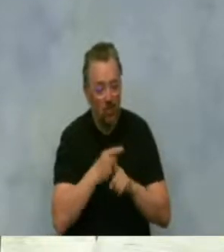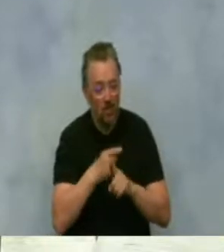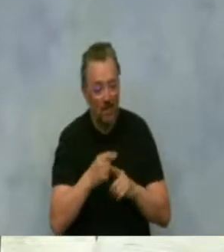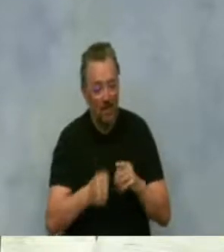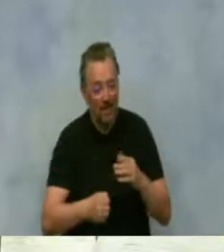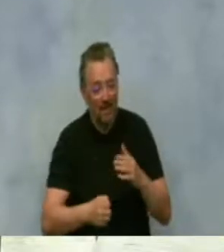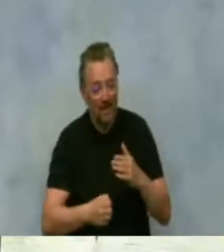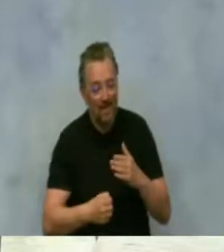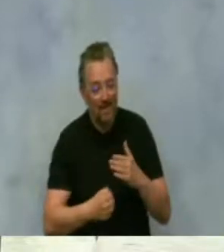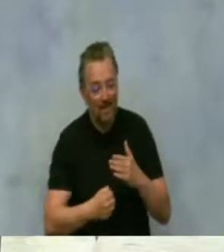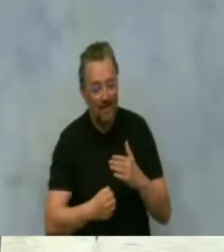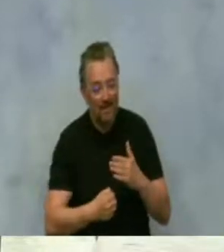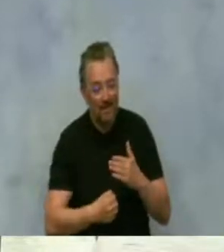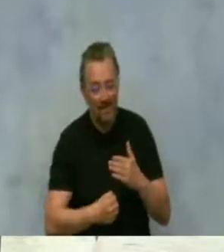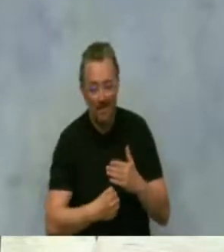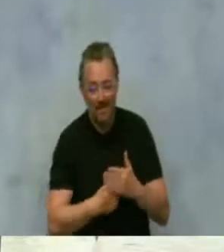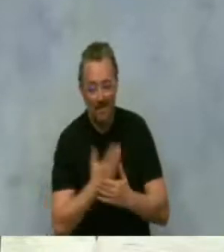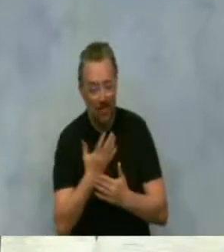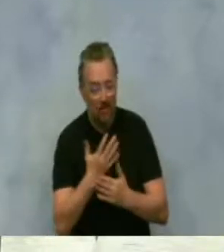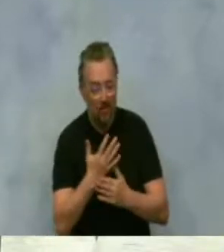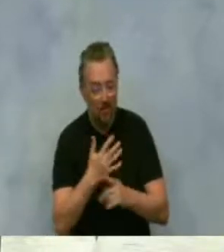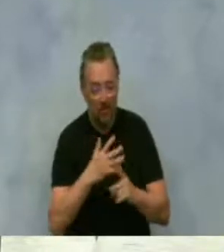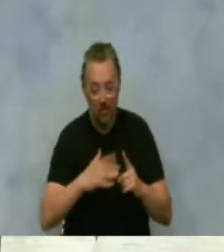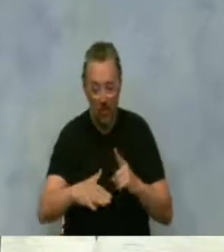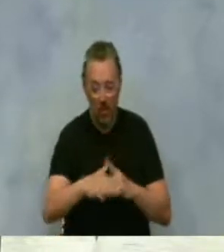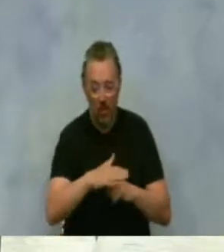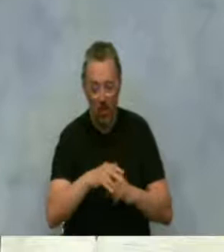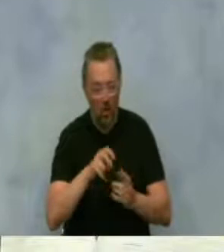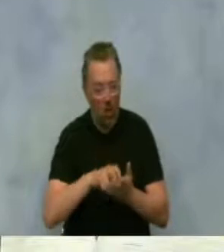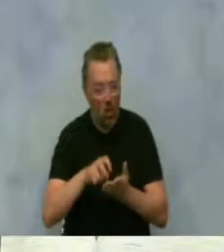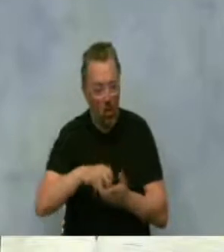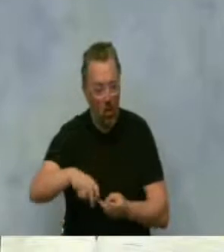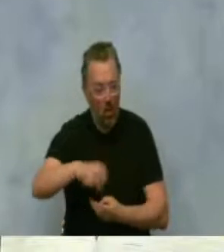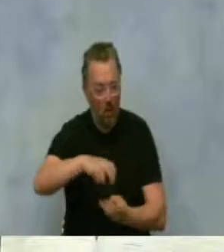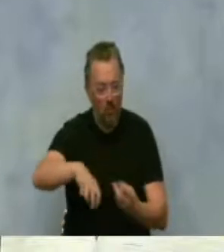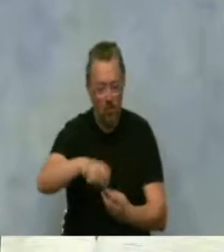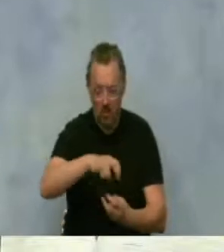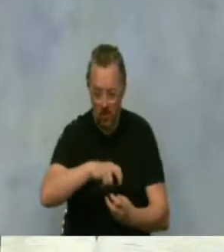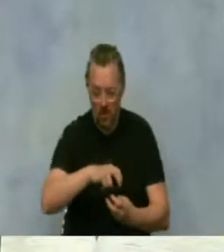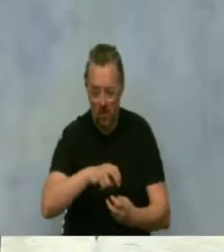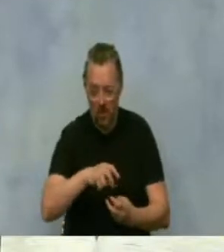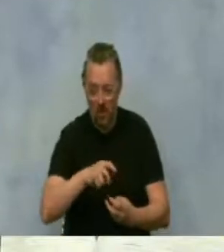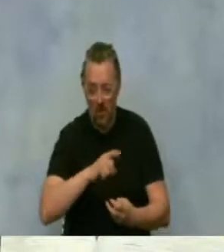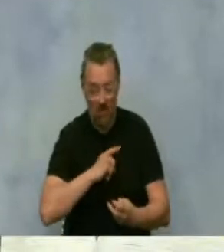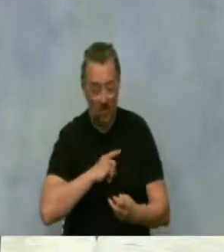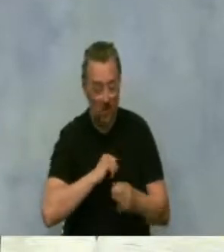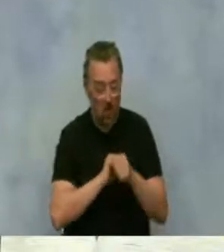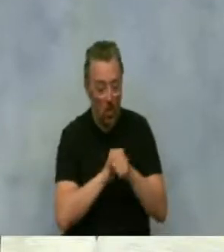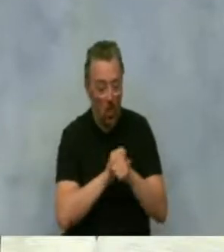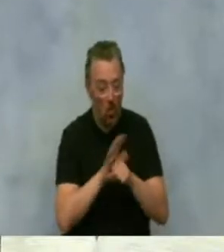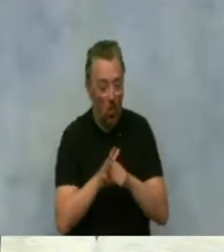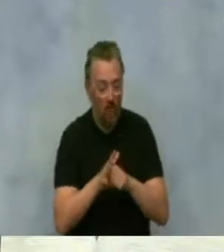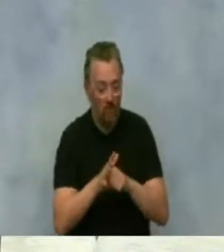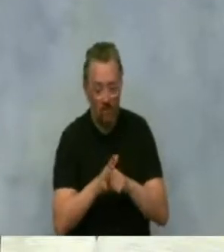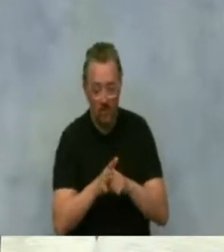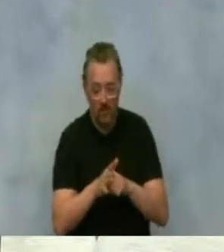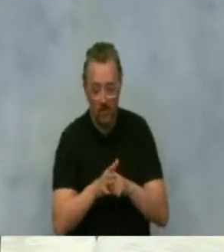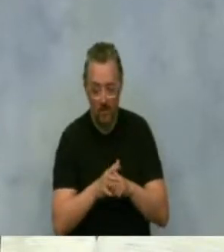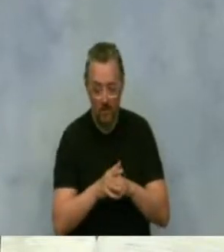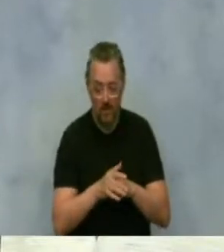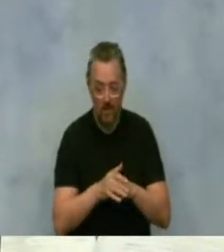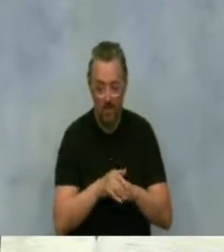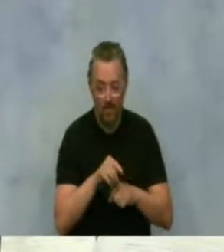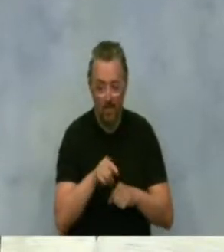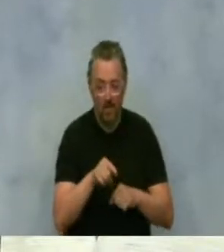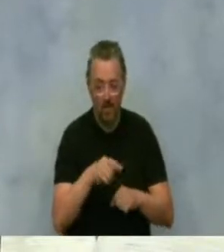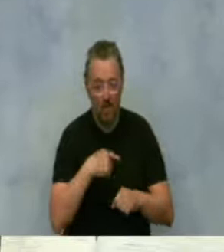and walkabouts, which is something we've been moving on with, as well as actually the further development of youth engagement, which is really, we've always in agreement with Education Resources that be a priority